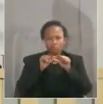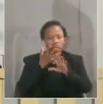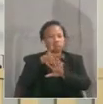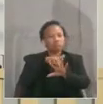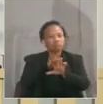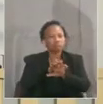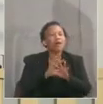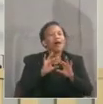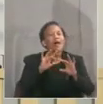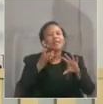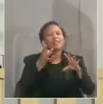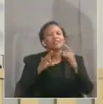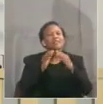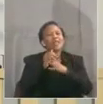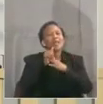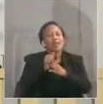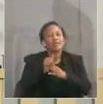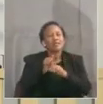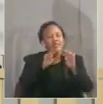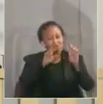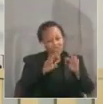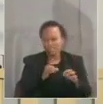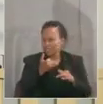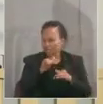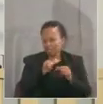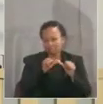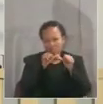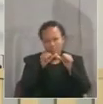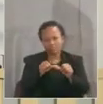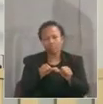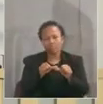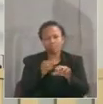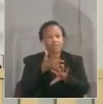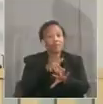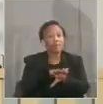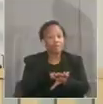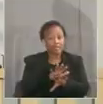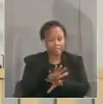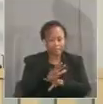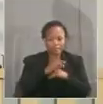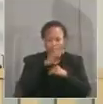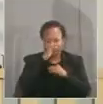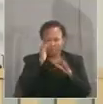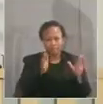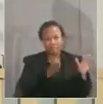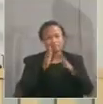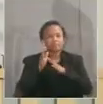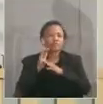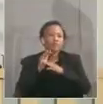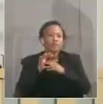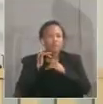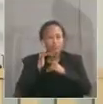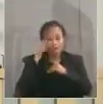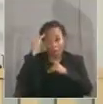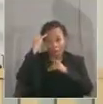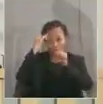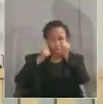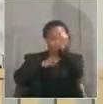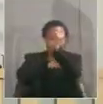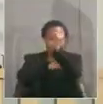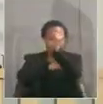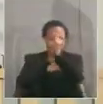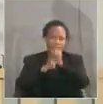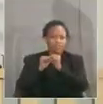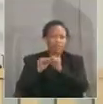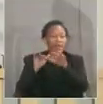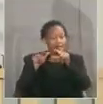analysis-led investigation. So at the mission area, head office level, we